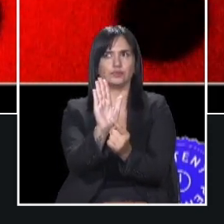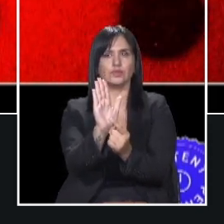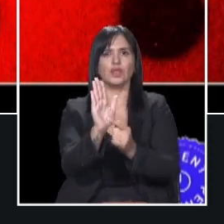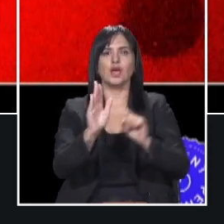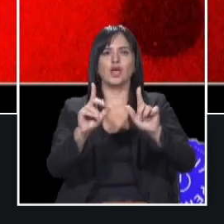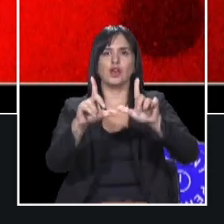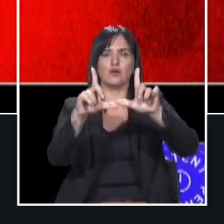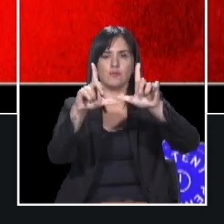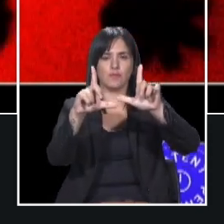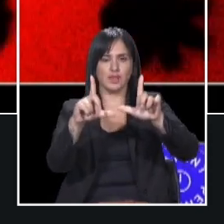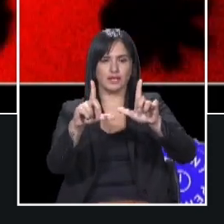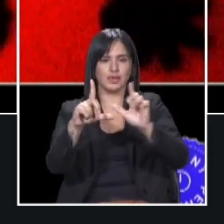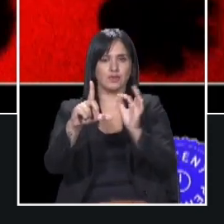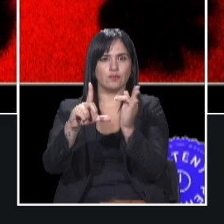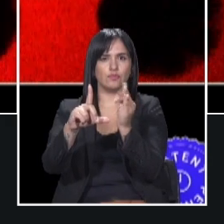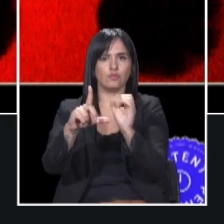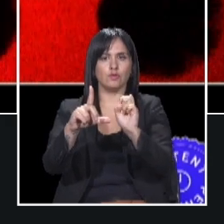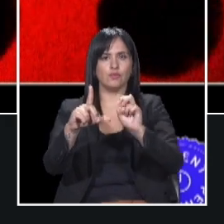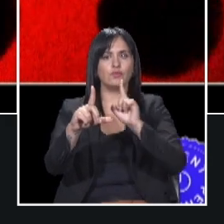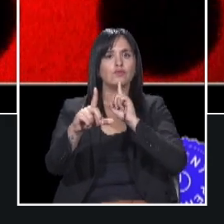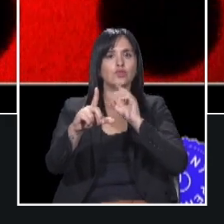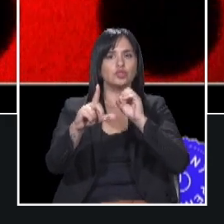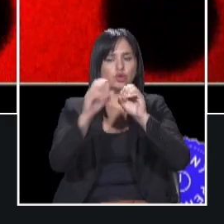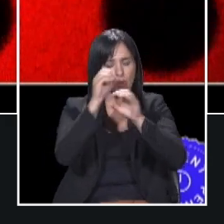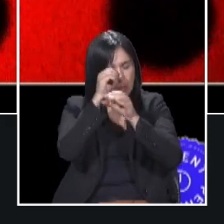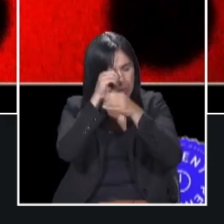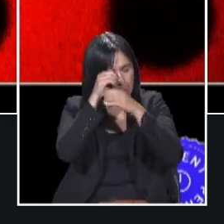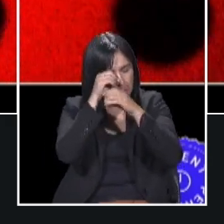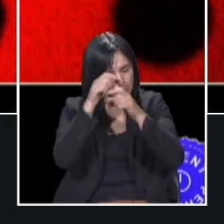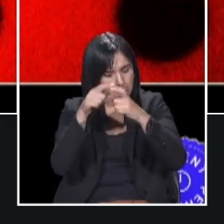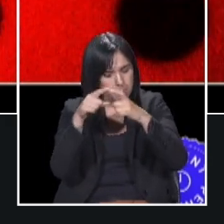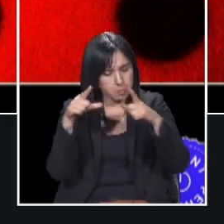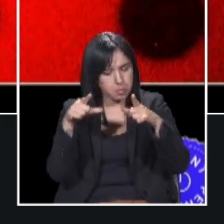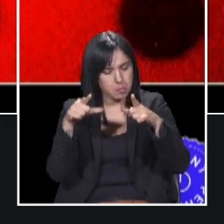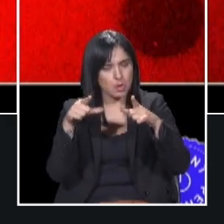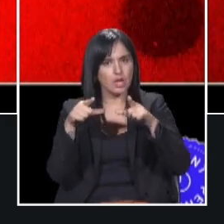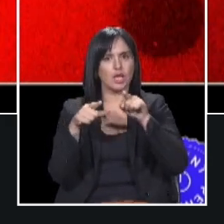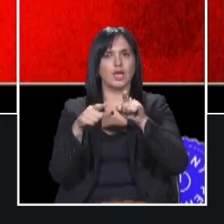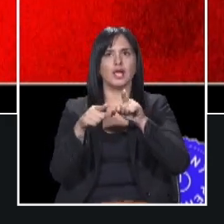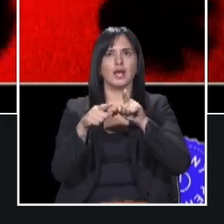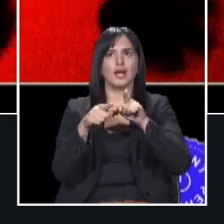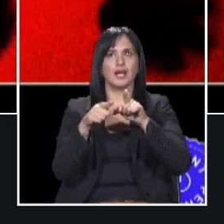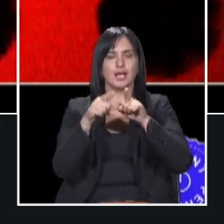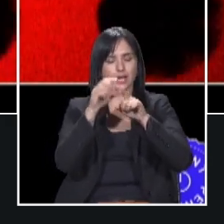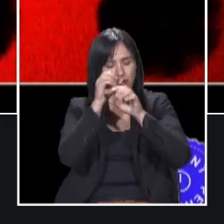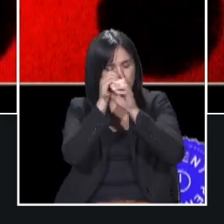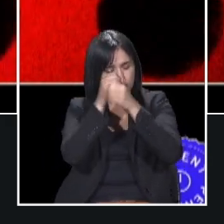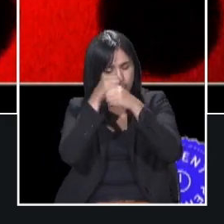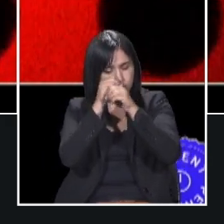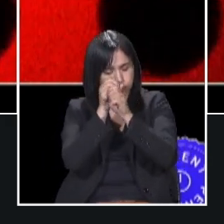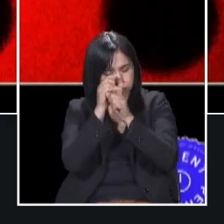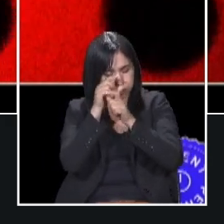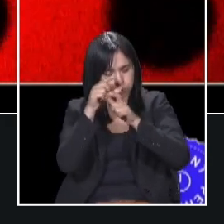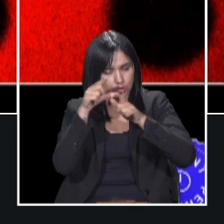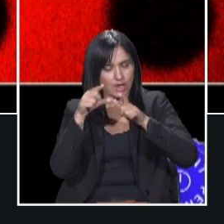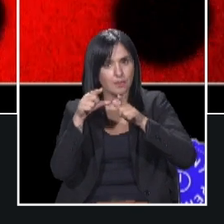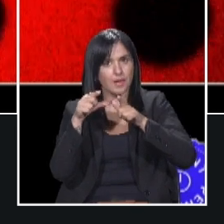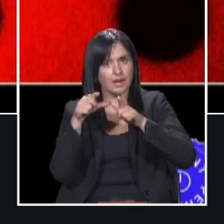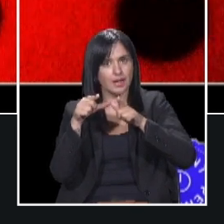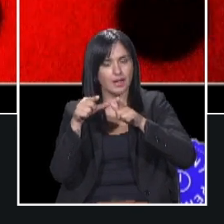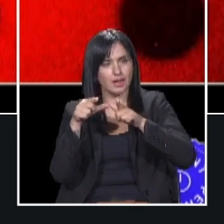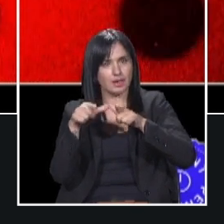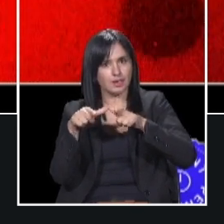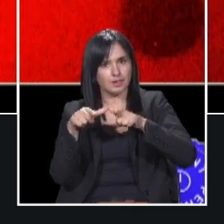It's a microscopic image, right? And what the camera is doing is going from on the Z-axis, it's going from top to the ground, top to the